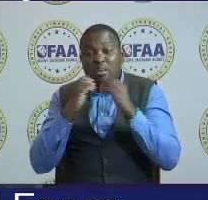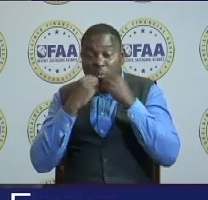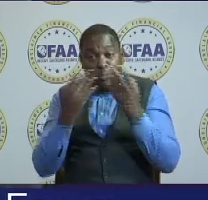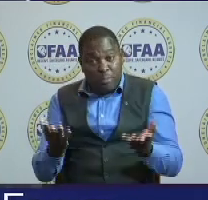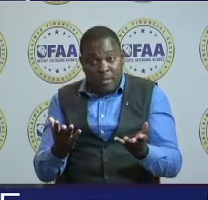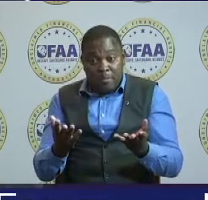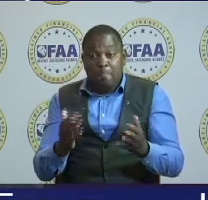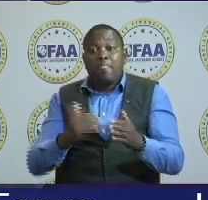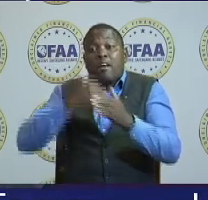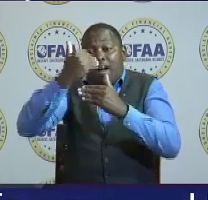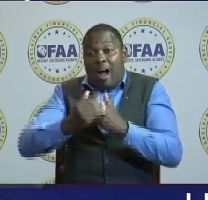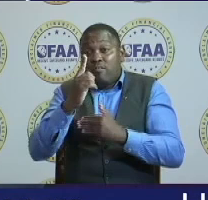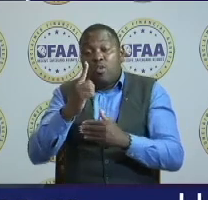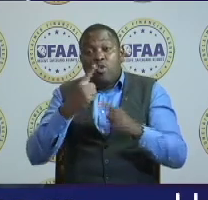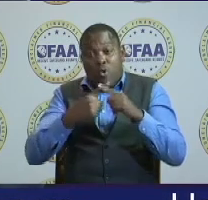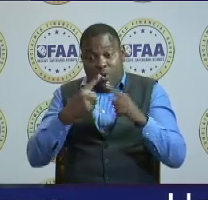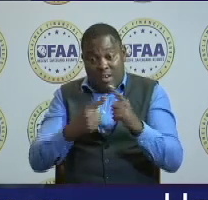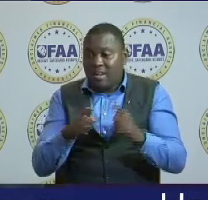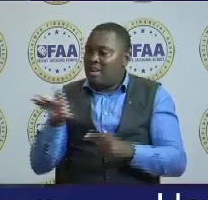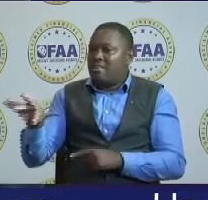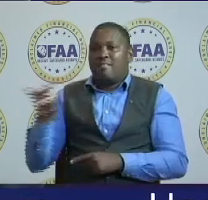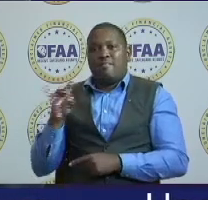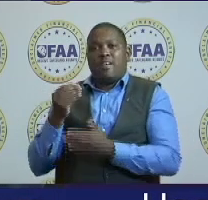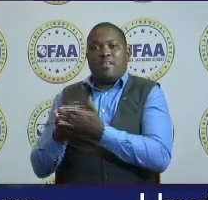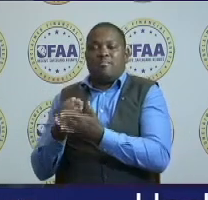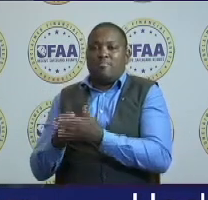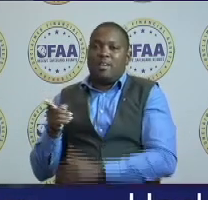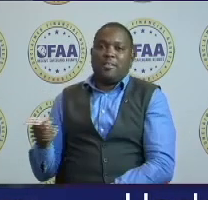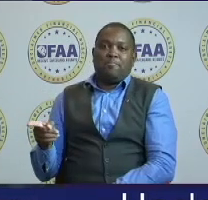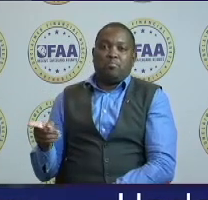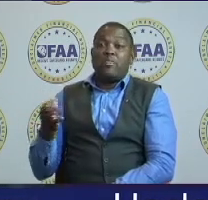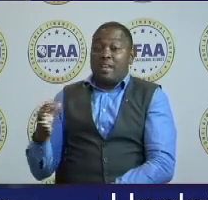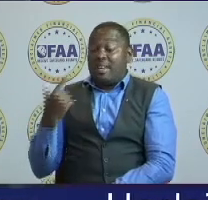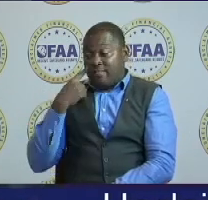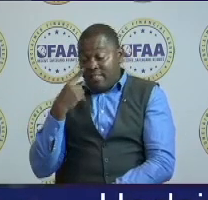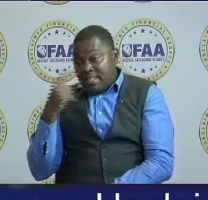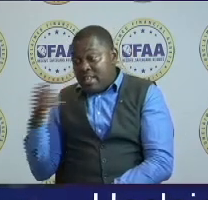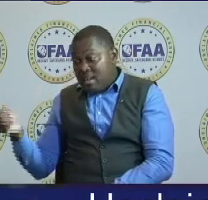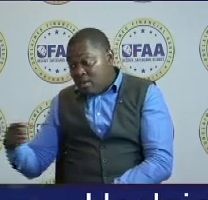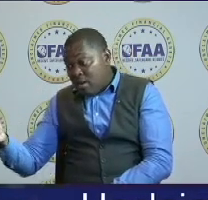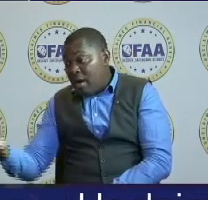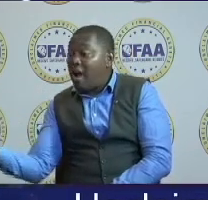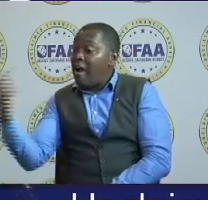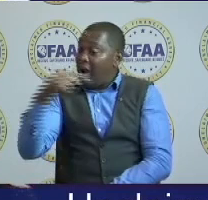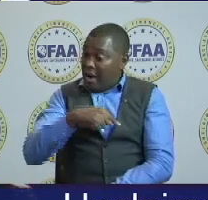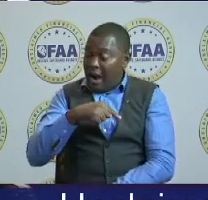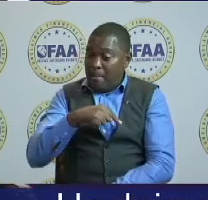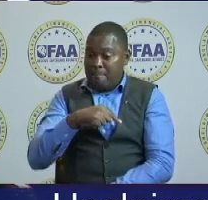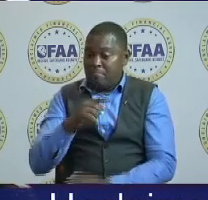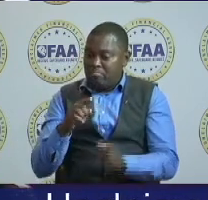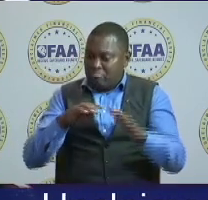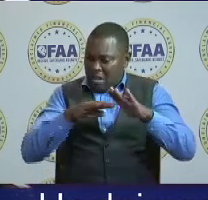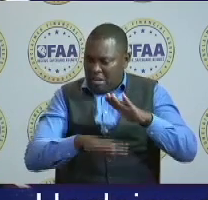then after 1 year, you should file that wage. So in case we see a wage coming in and it is less than 1 year, then already there's a flag